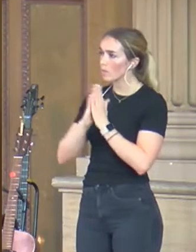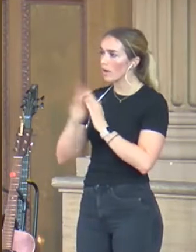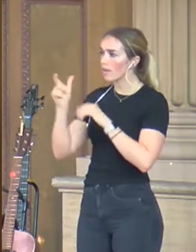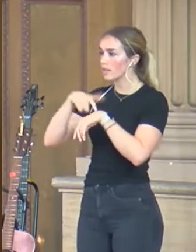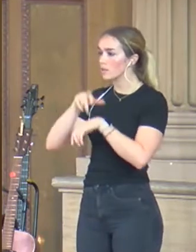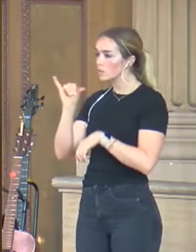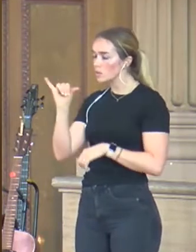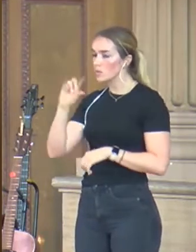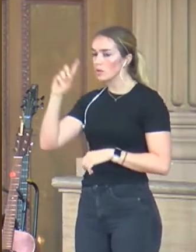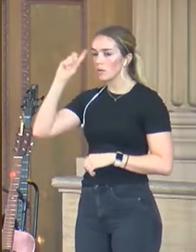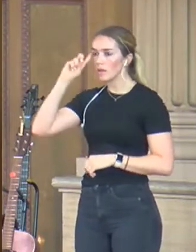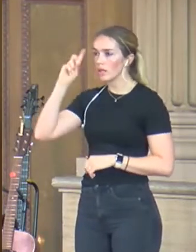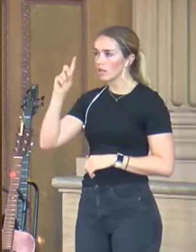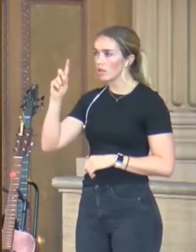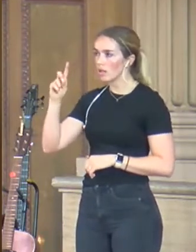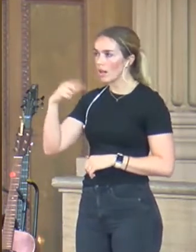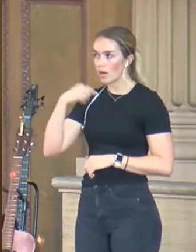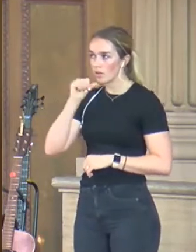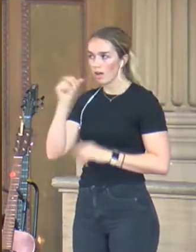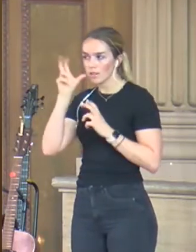Cry to me when you don't think I'm hearing.